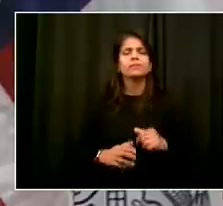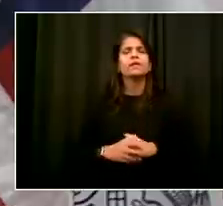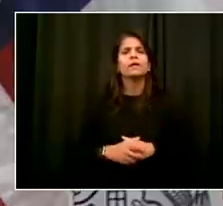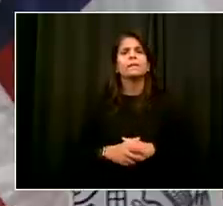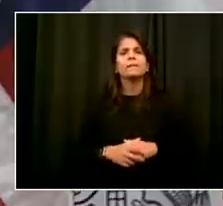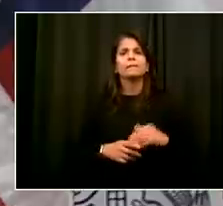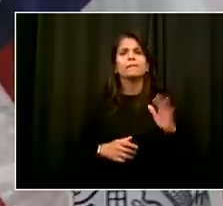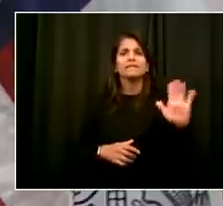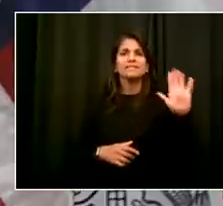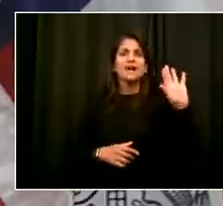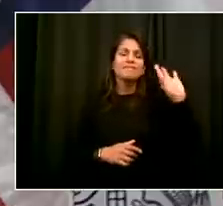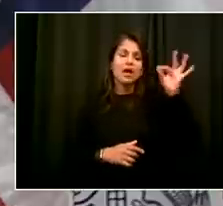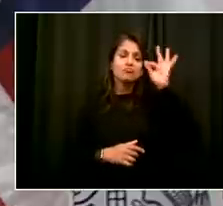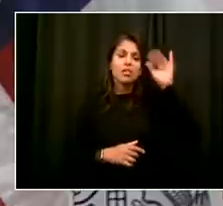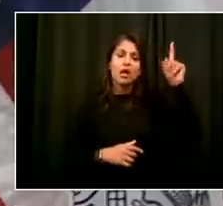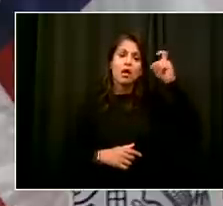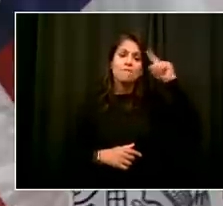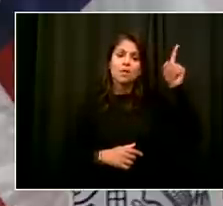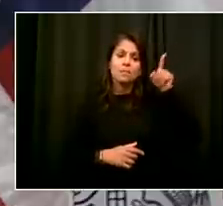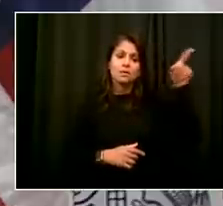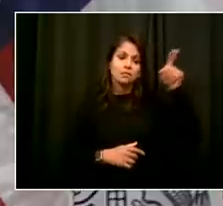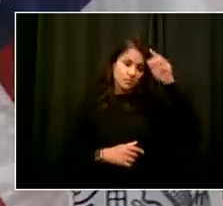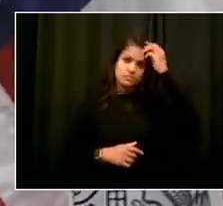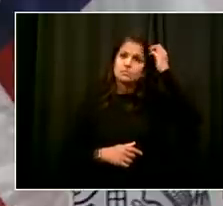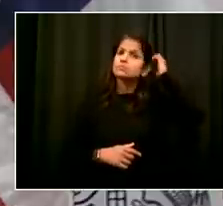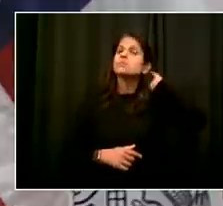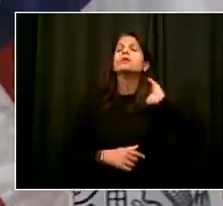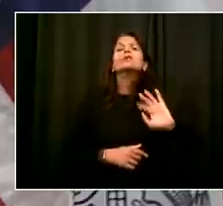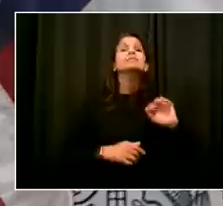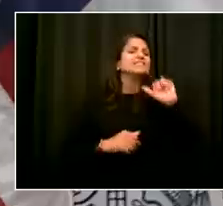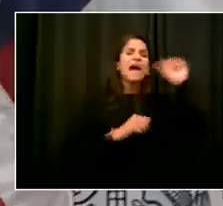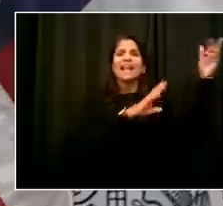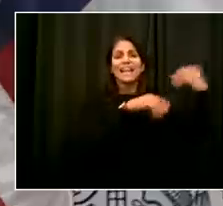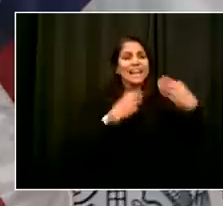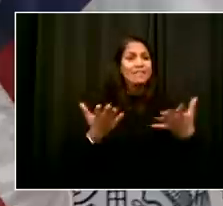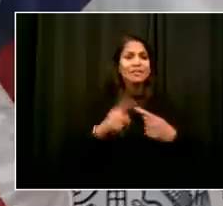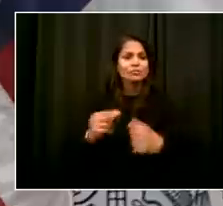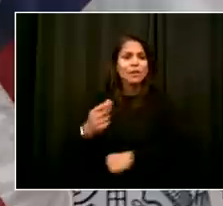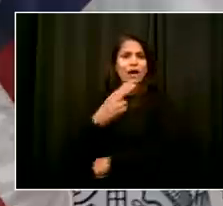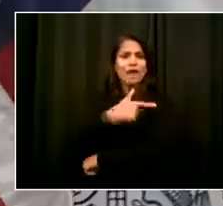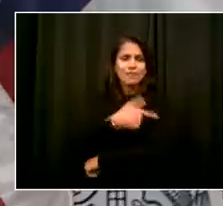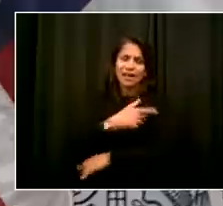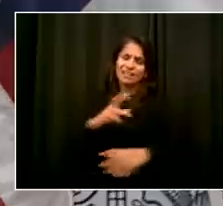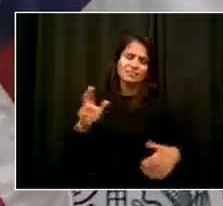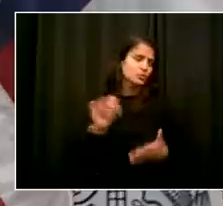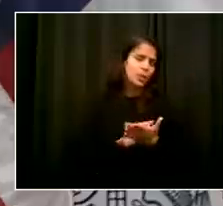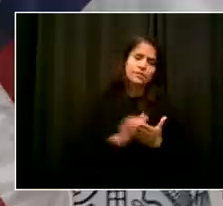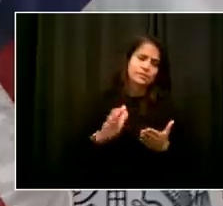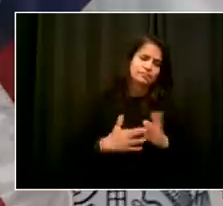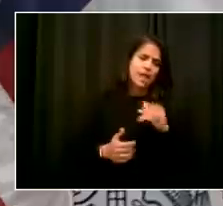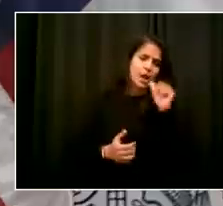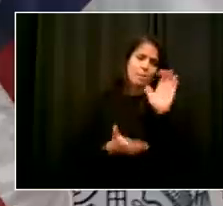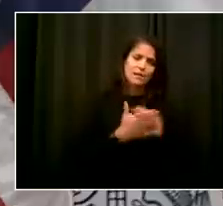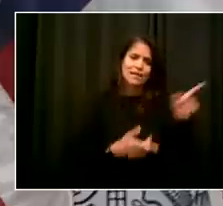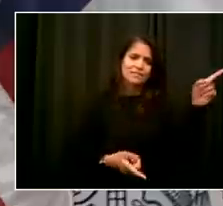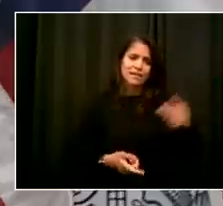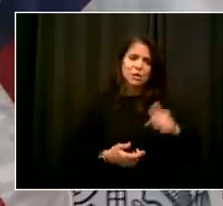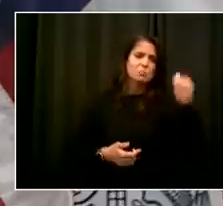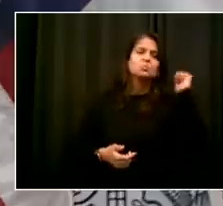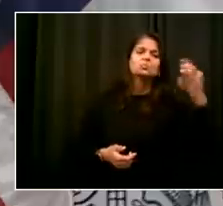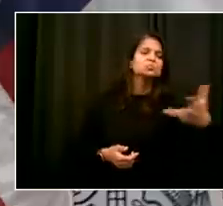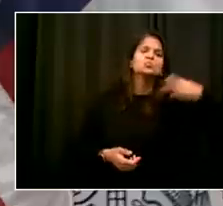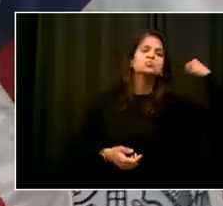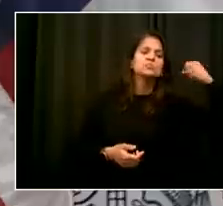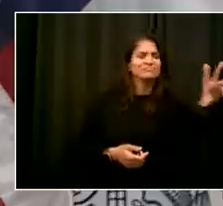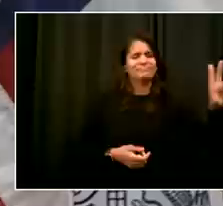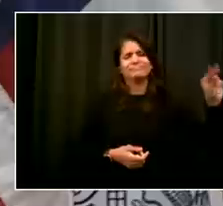federal government are going to not send the vaccine to the biggest city in America and the place that was the original epicenter of the